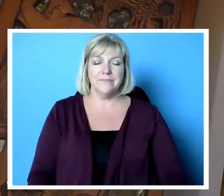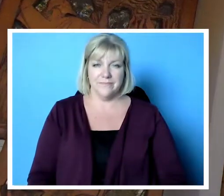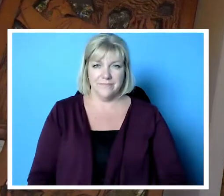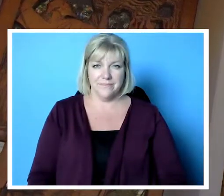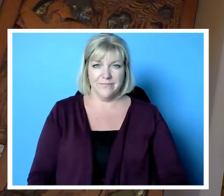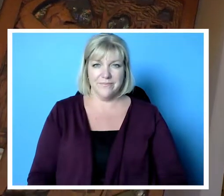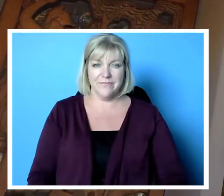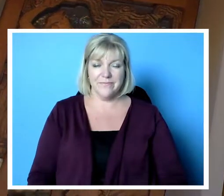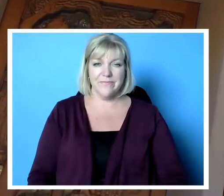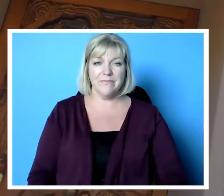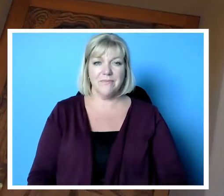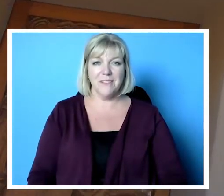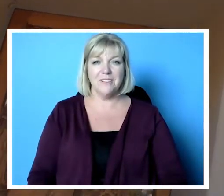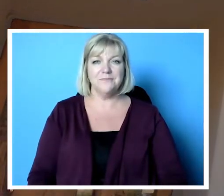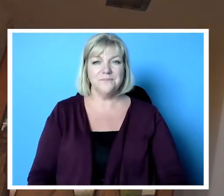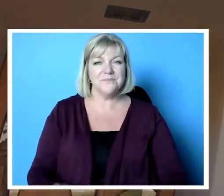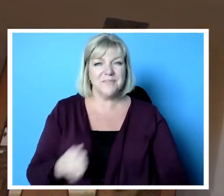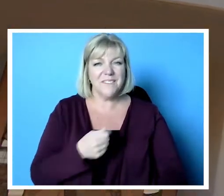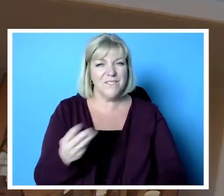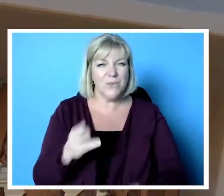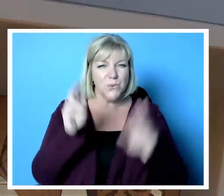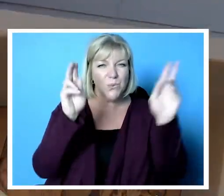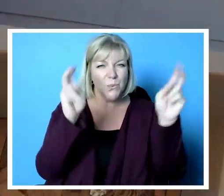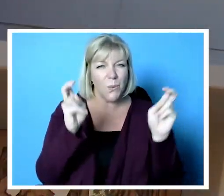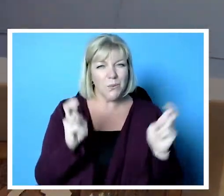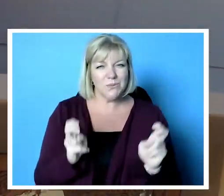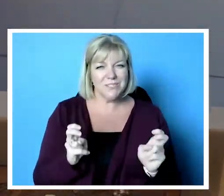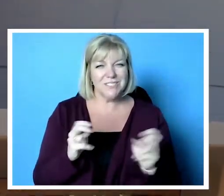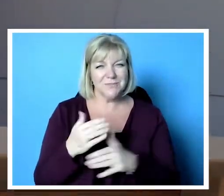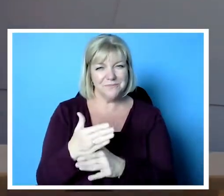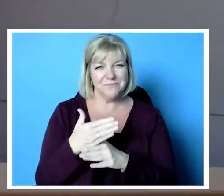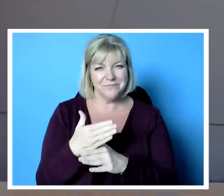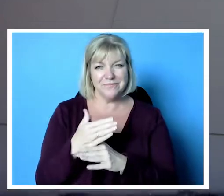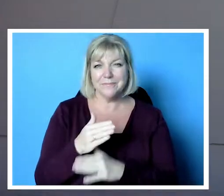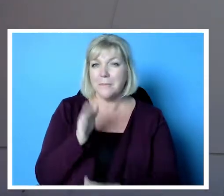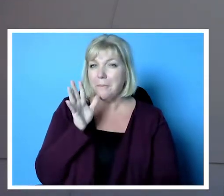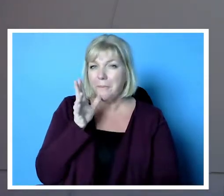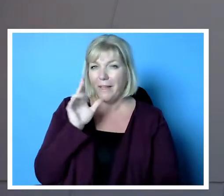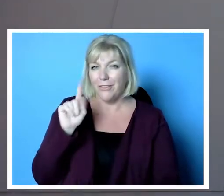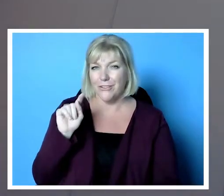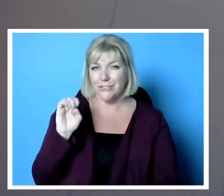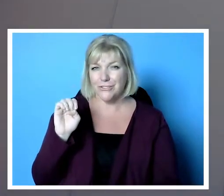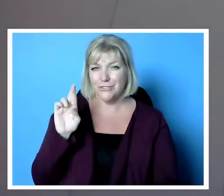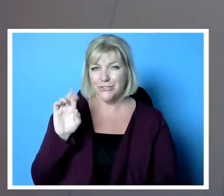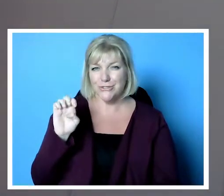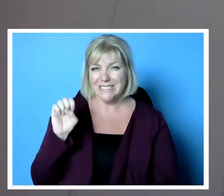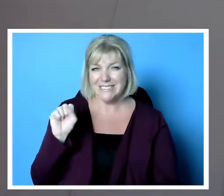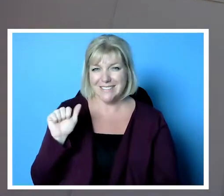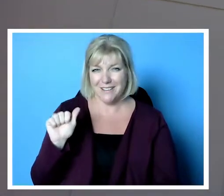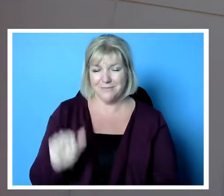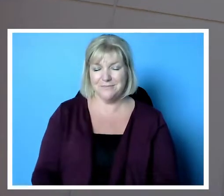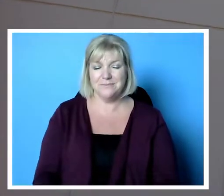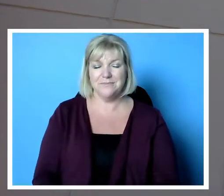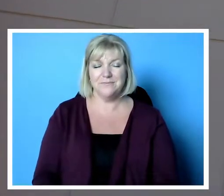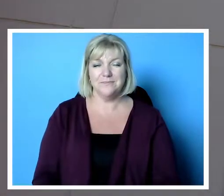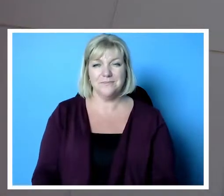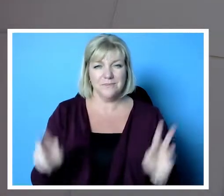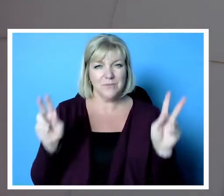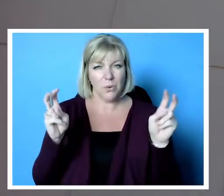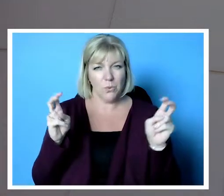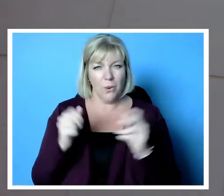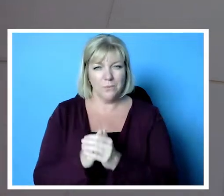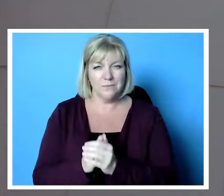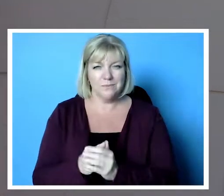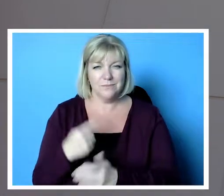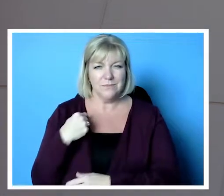Hear these contemporary words from Mother Teresa. We know only too